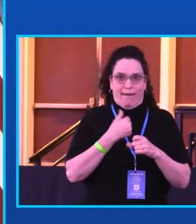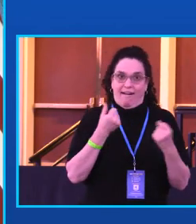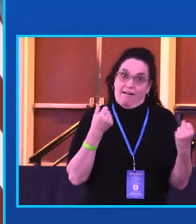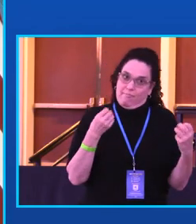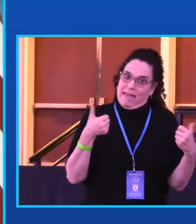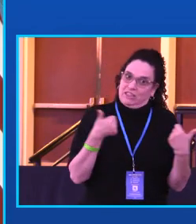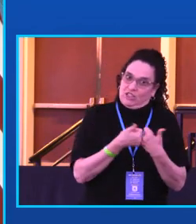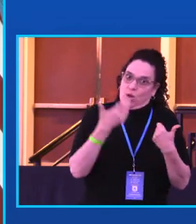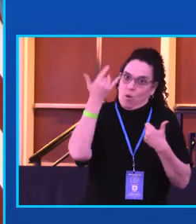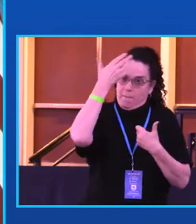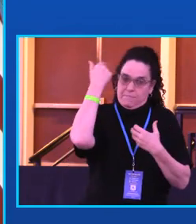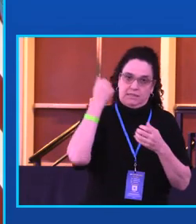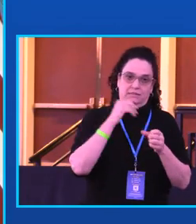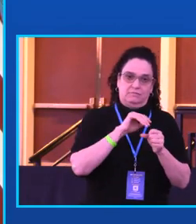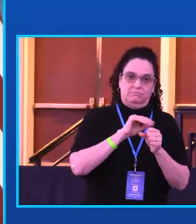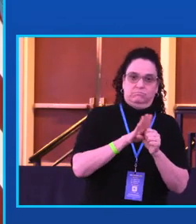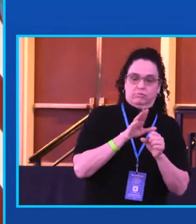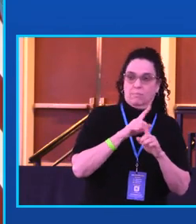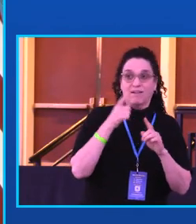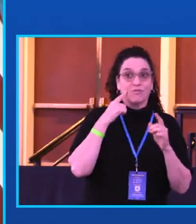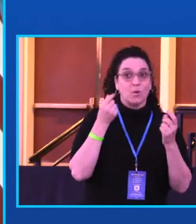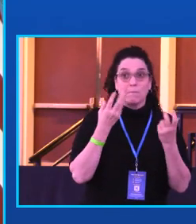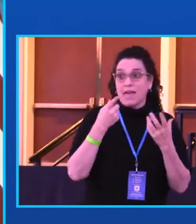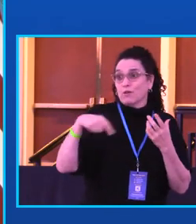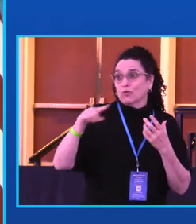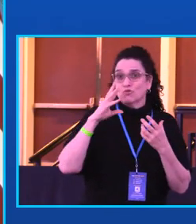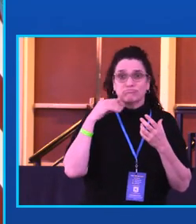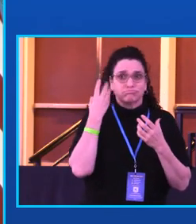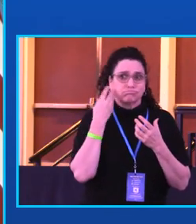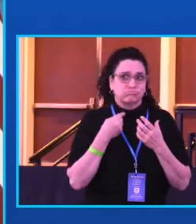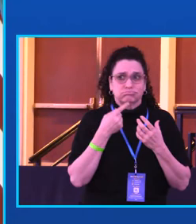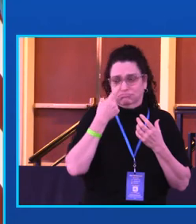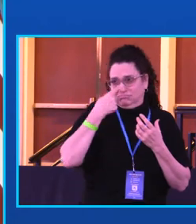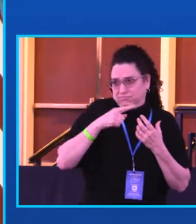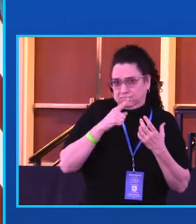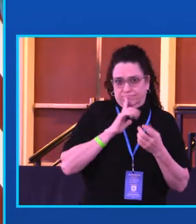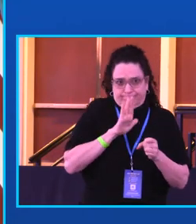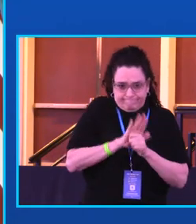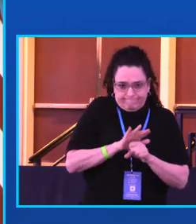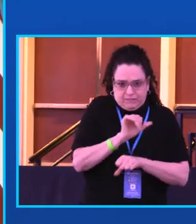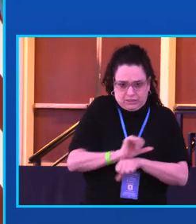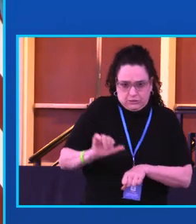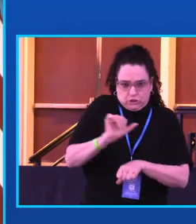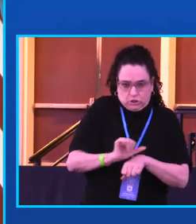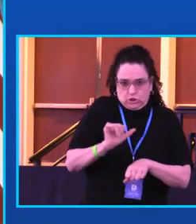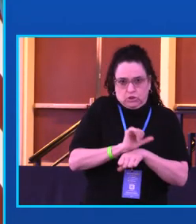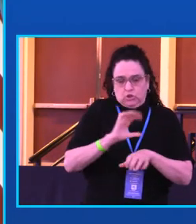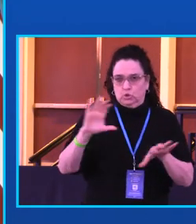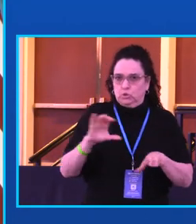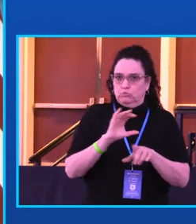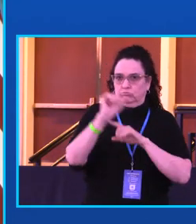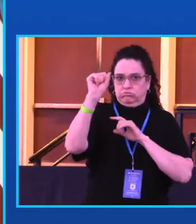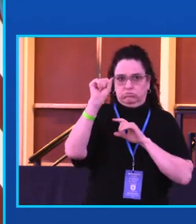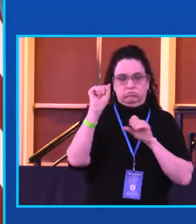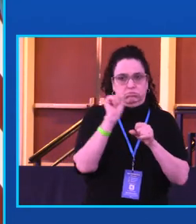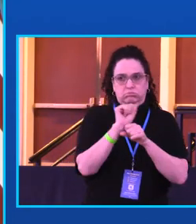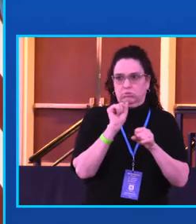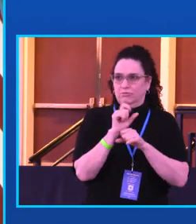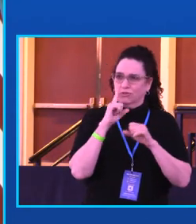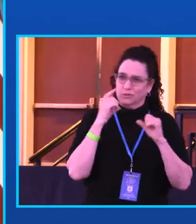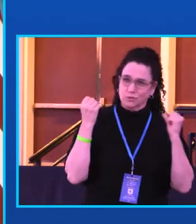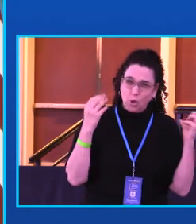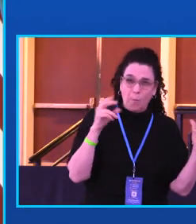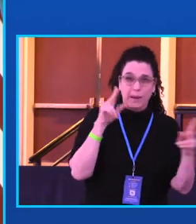pandemic. But for so many of you, this is part of a lifetime of commitment to extraordinary work on behalf of so many people